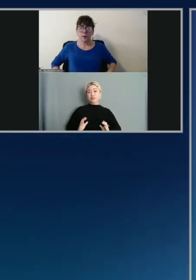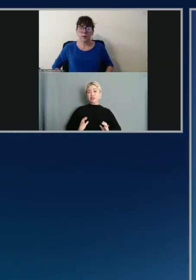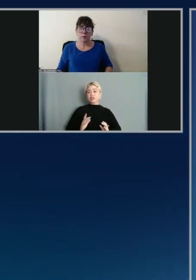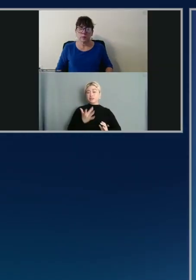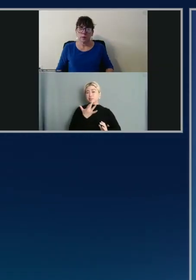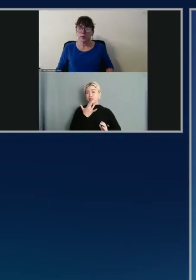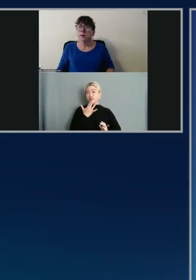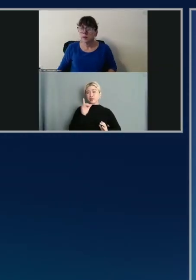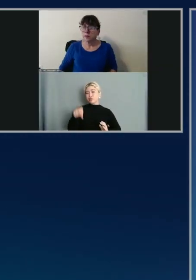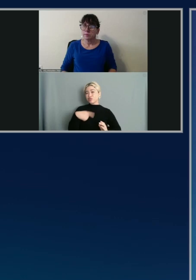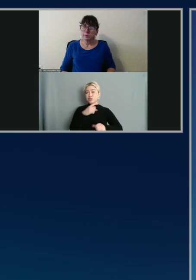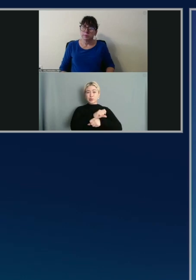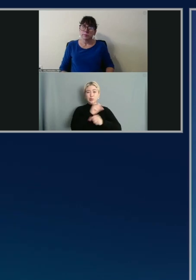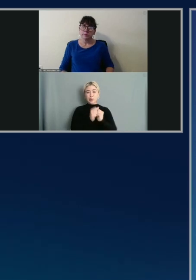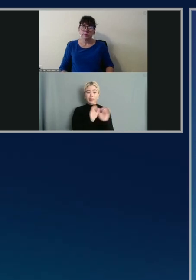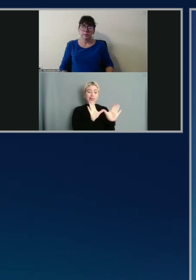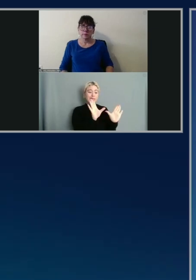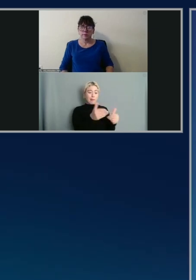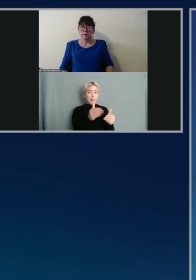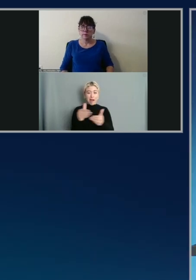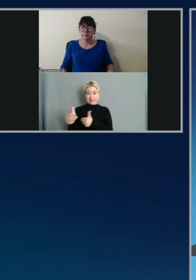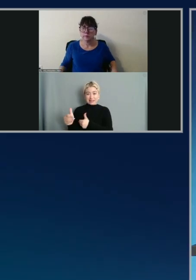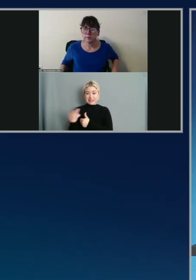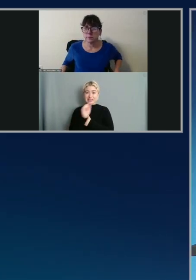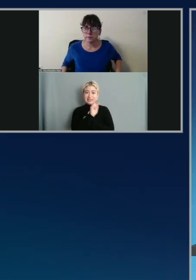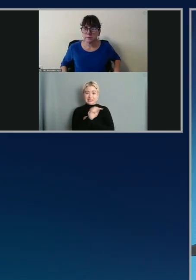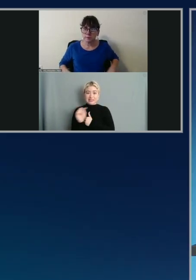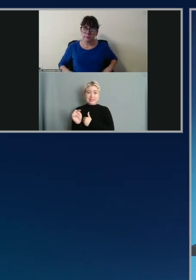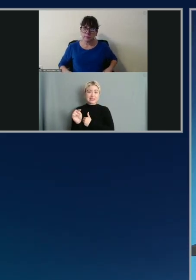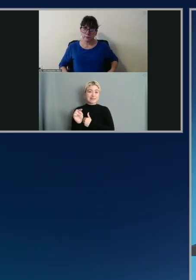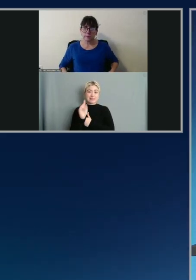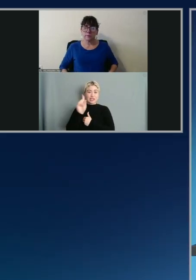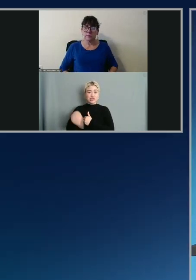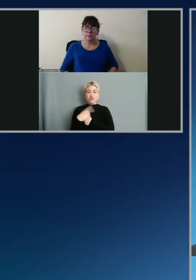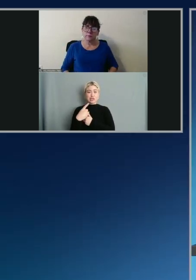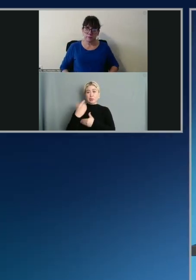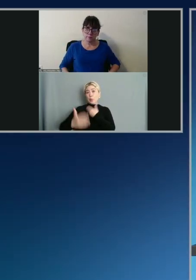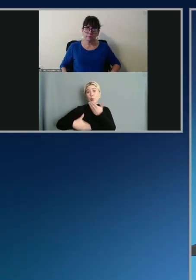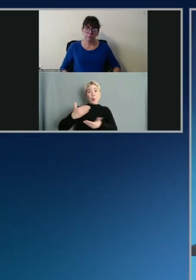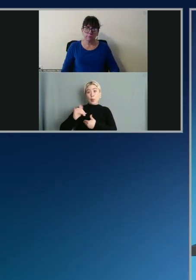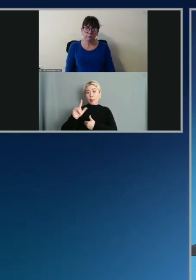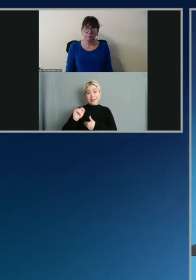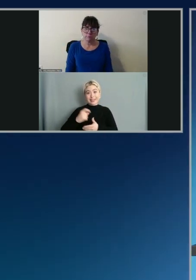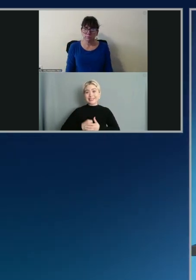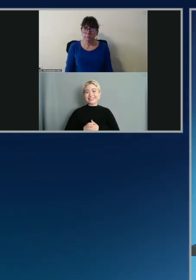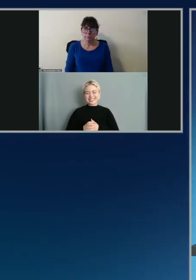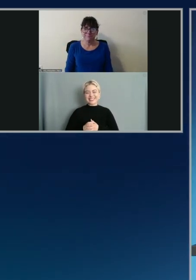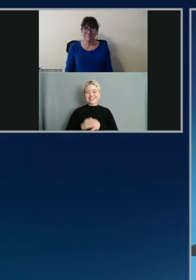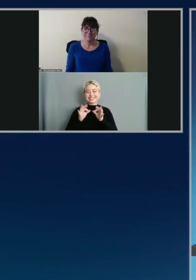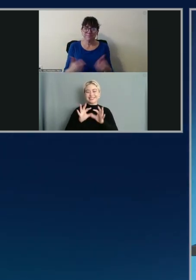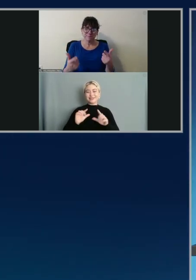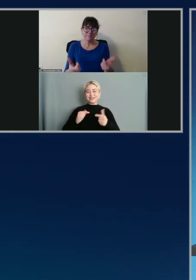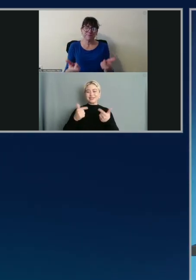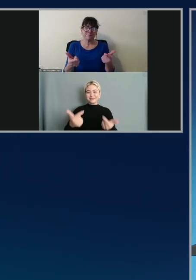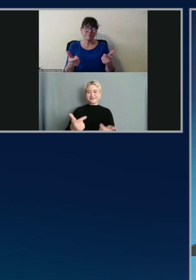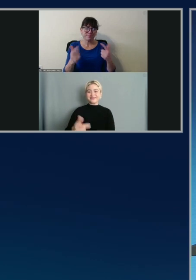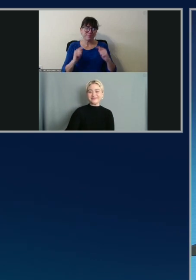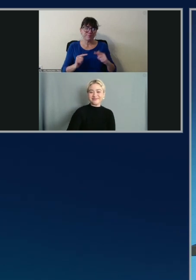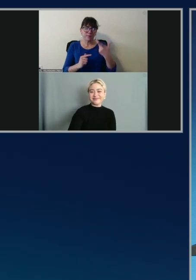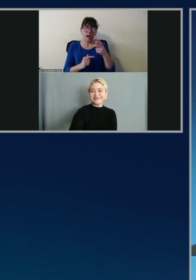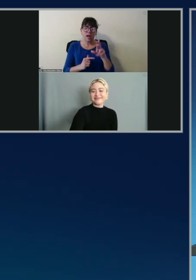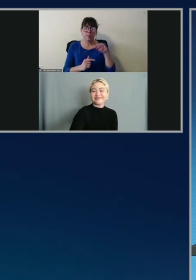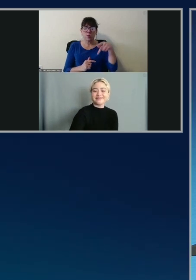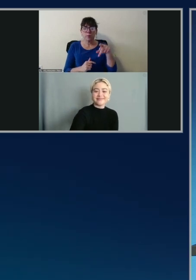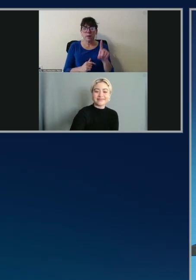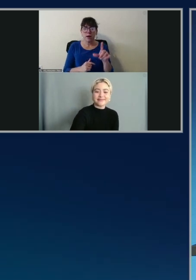just work with the boxes and just roll with it. Yeah. So HyperPod is really like